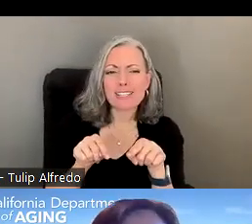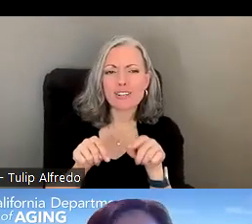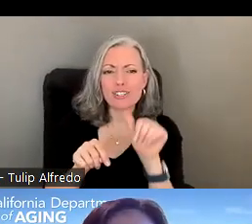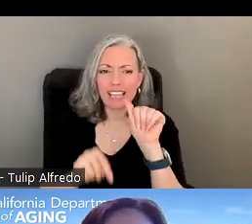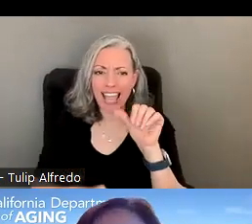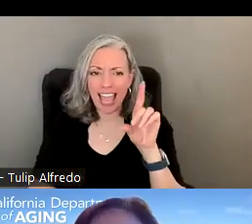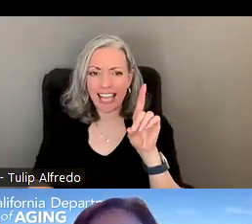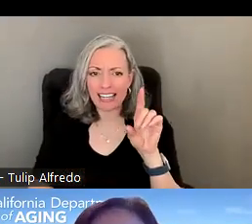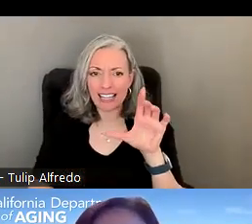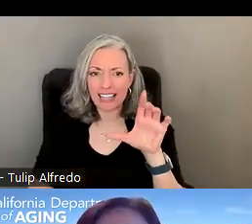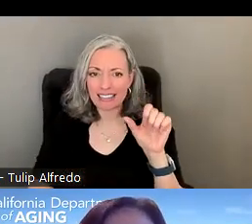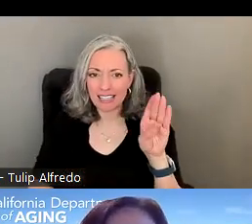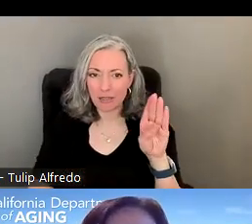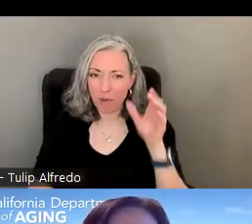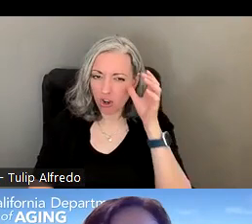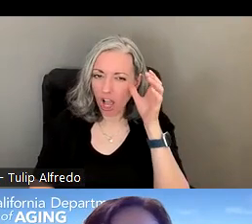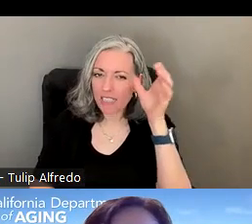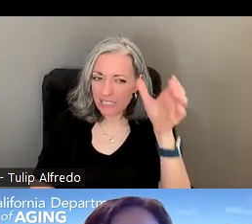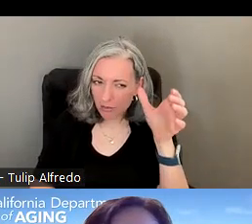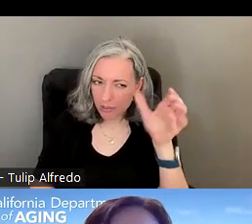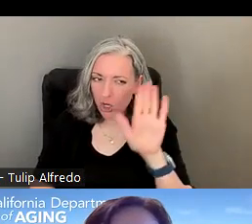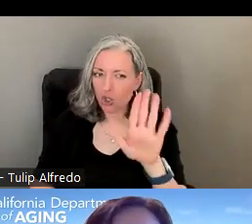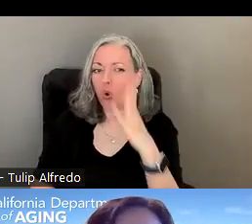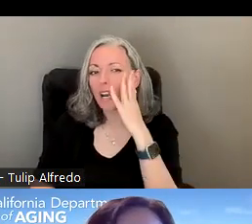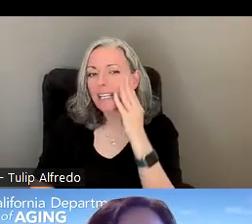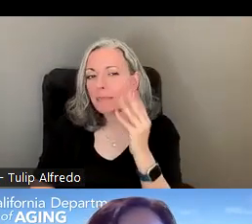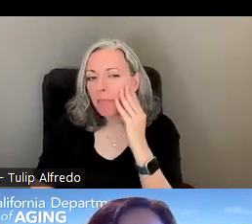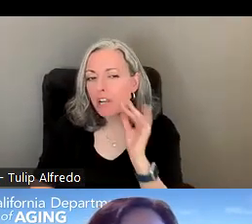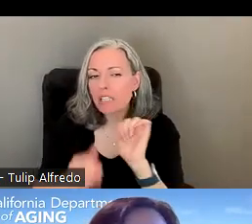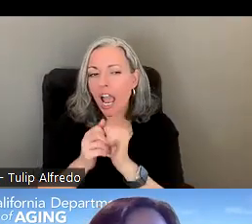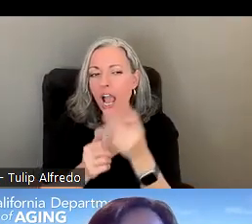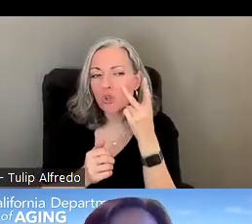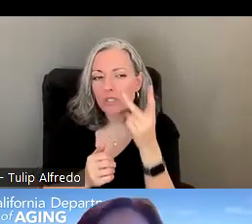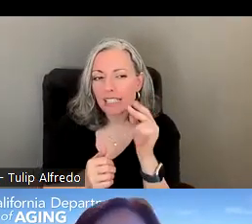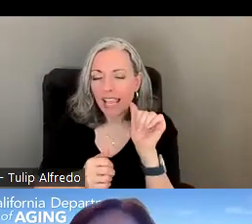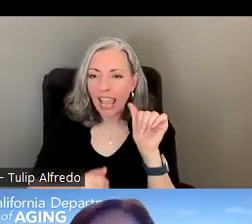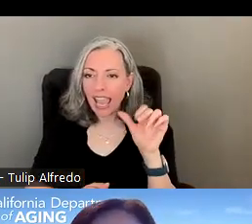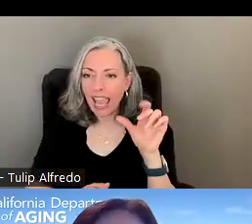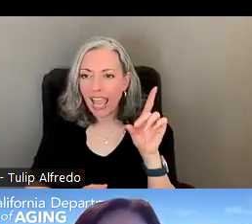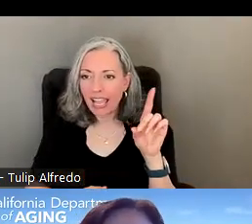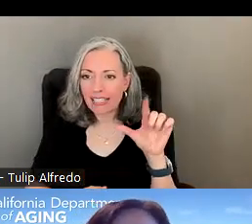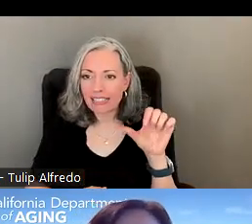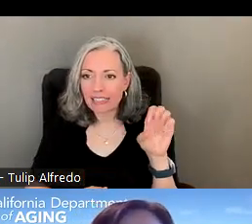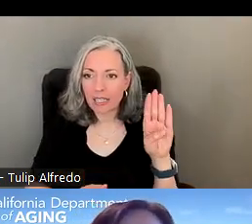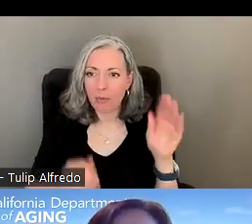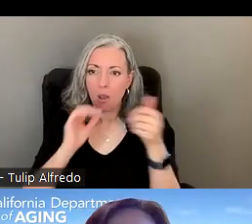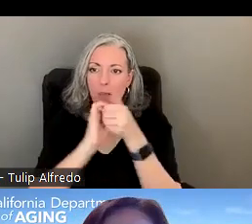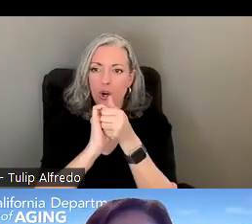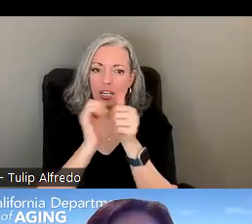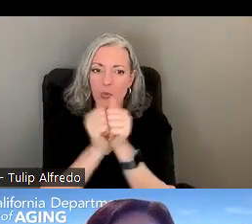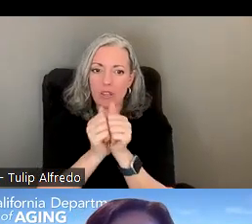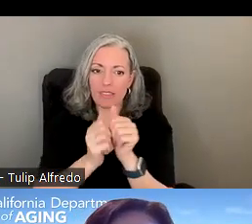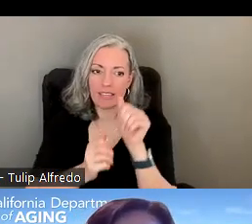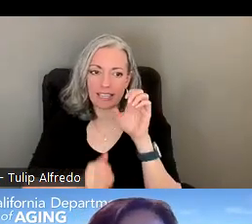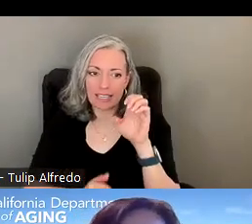concept? What has been your experience? How do you see ad lib partnering with EACAD? What kind